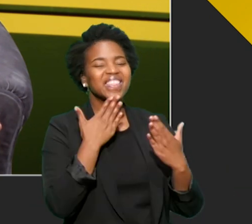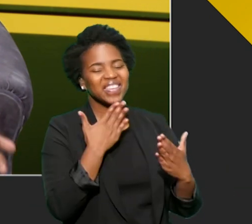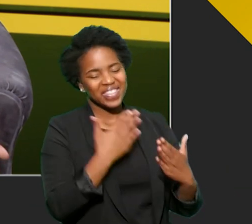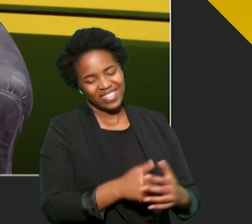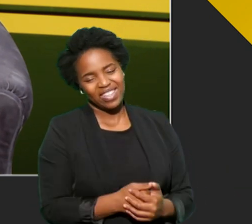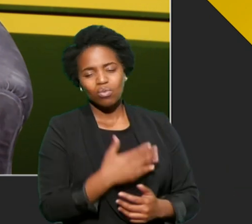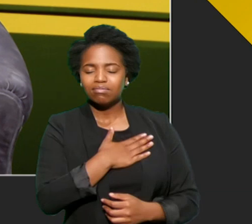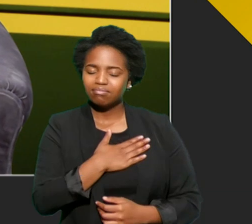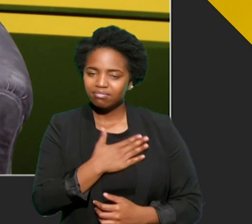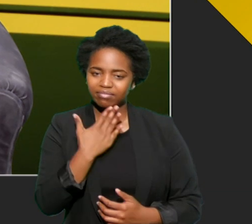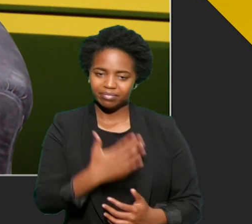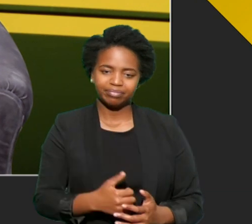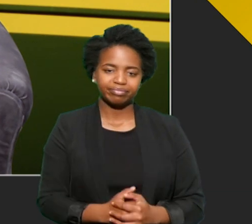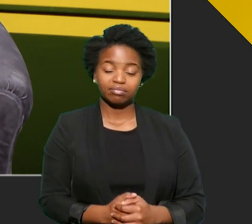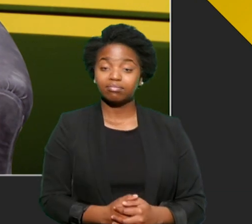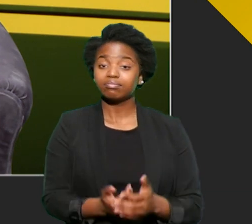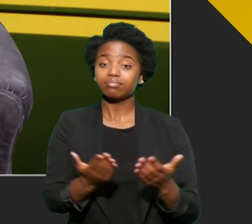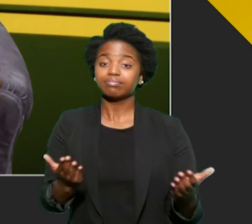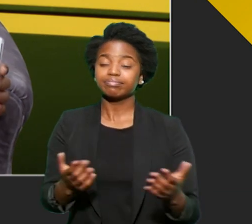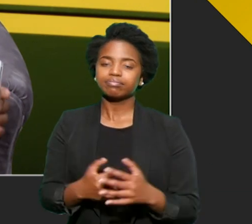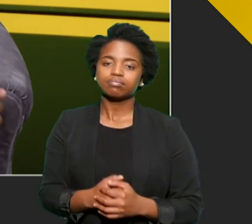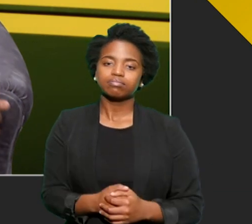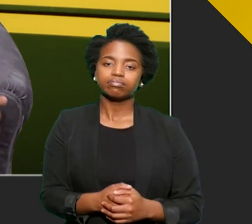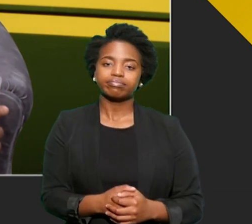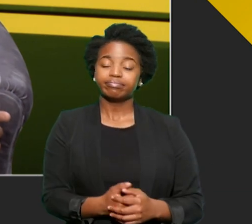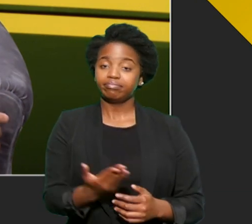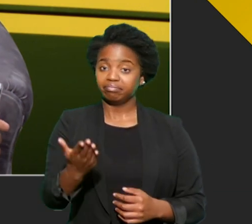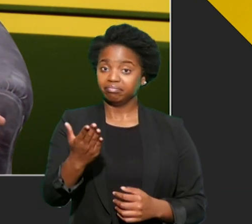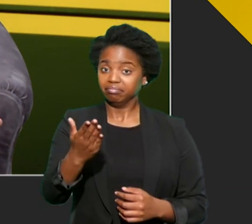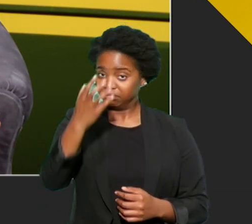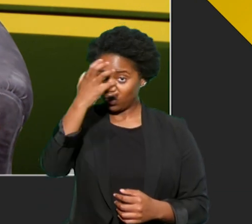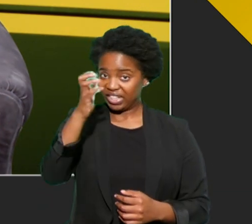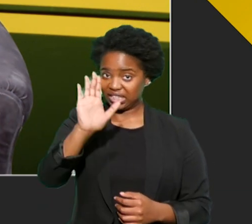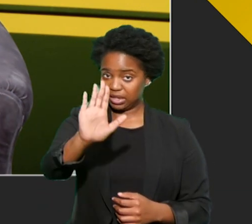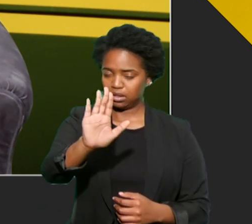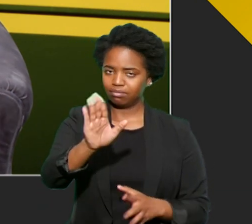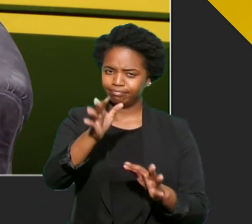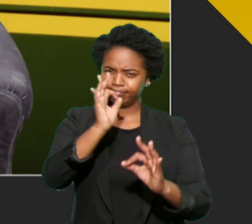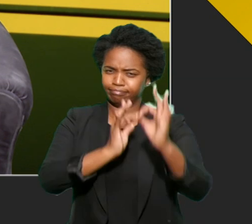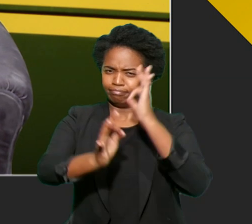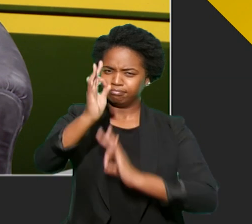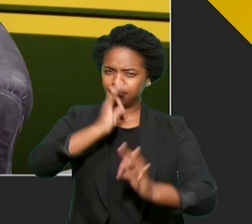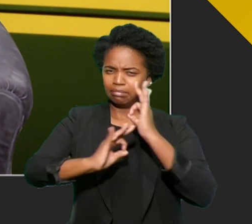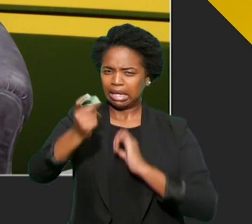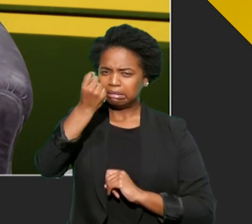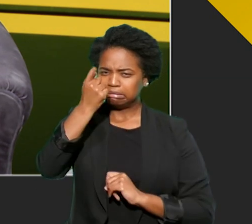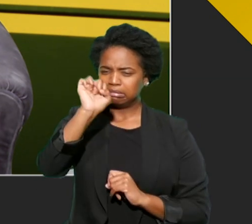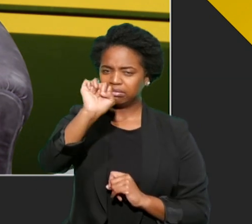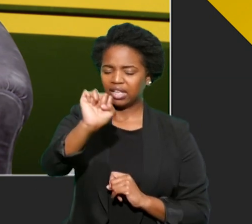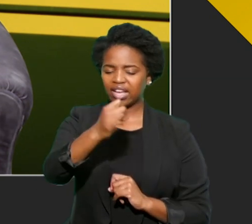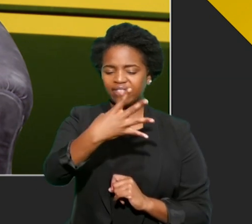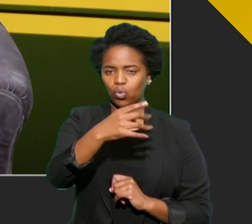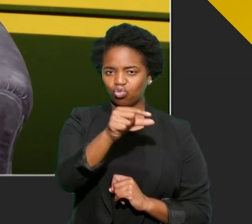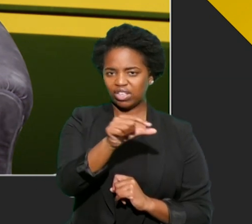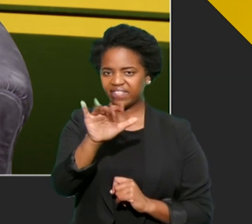We appreciate it. And of course, there you have it. Prof. Marwala explaining his understanding and explaining the basic of 4G, but also